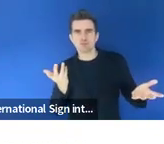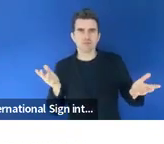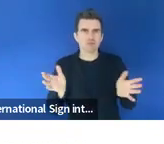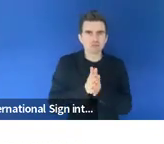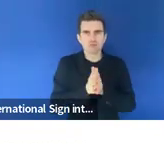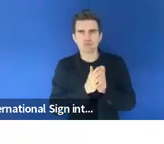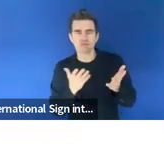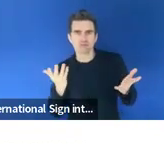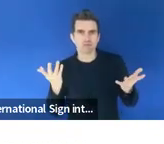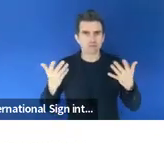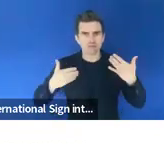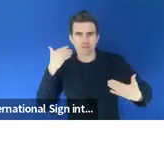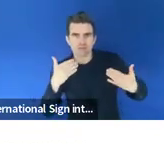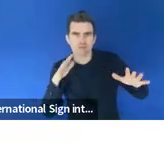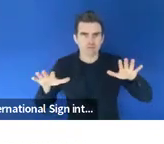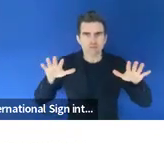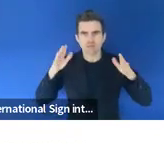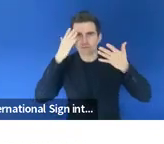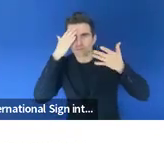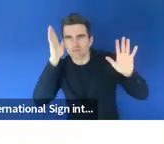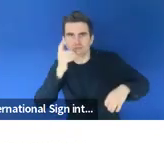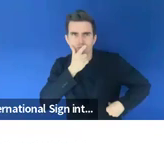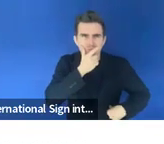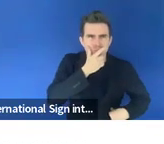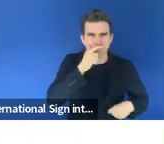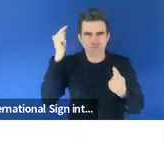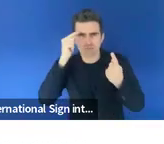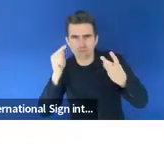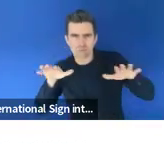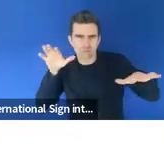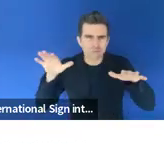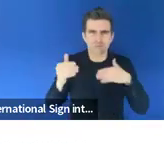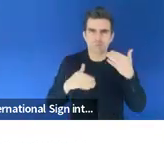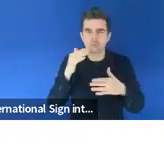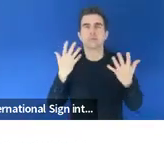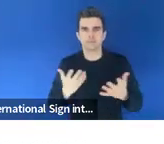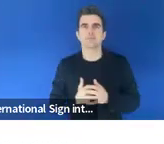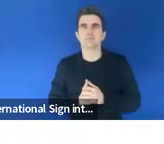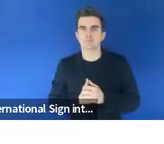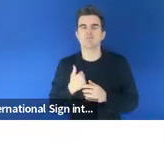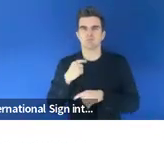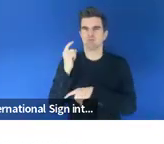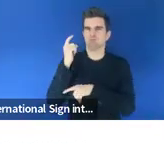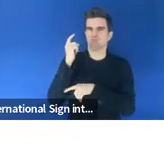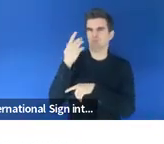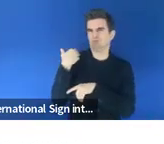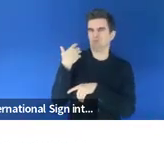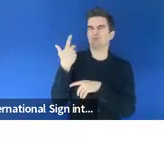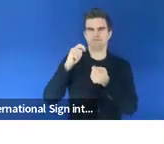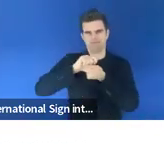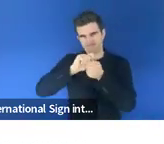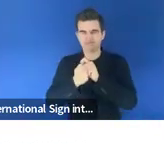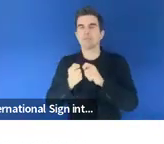reboot of Scaling Solutions this year. So Scaling Solutions last year, really successful. We had a great time with this cohort. We've learned a lot